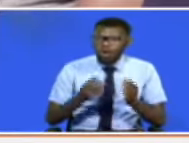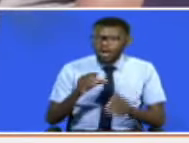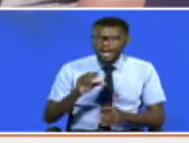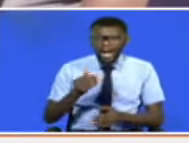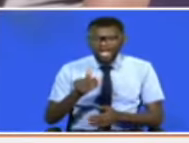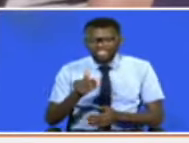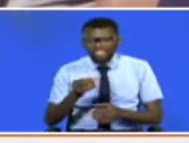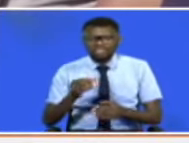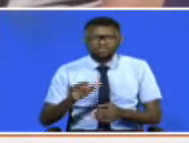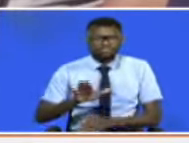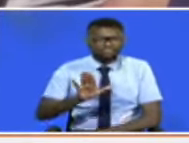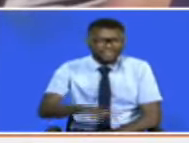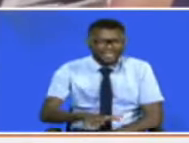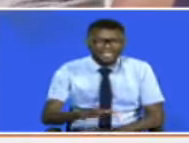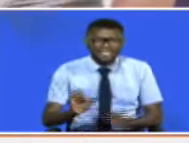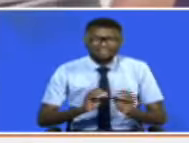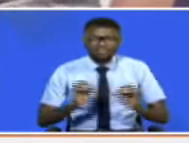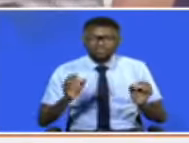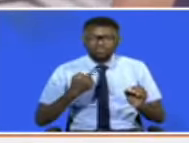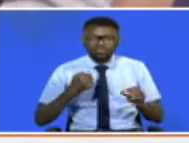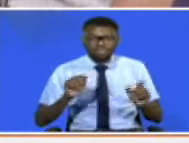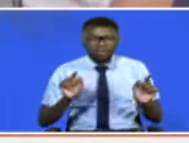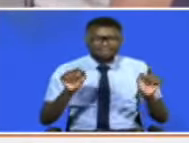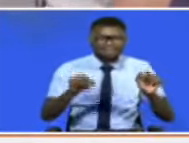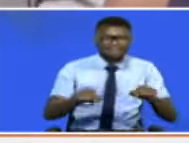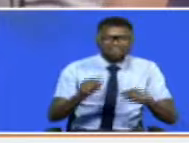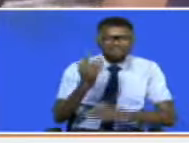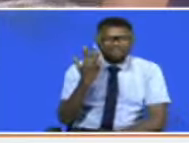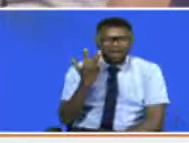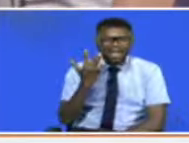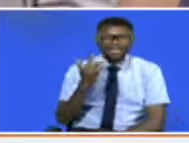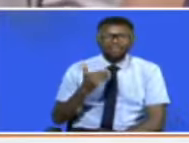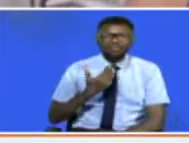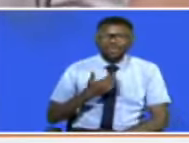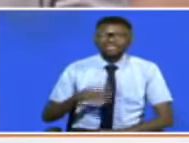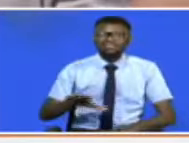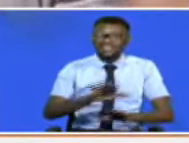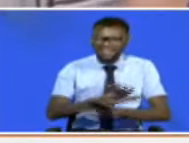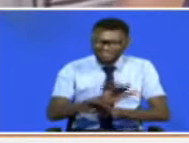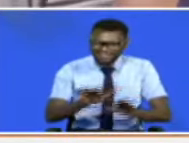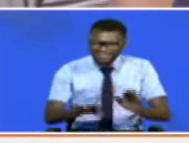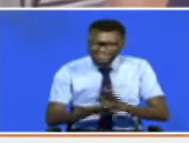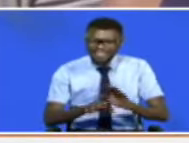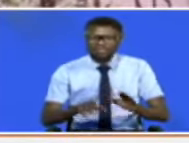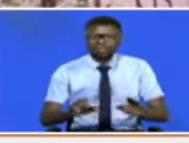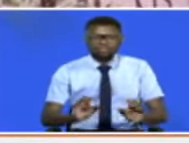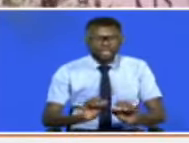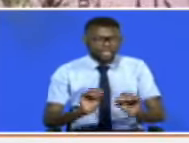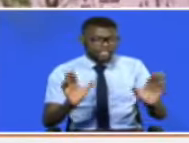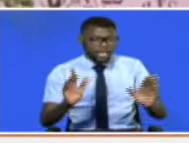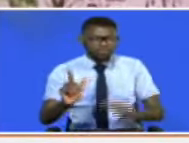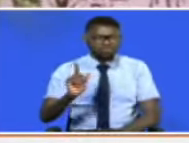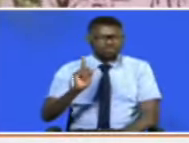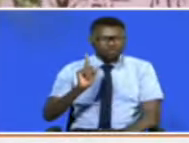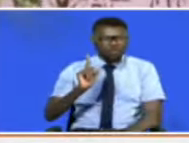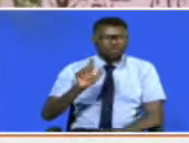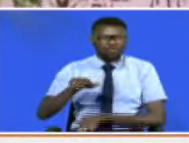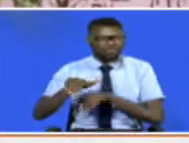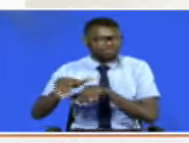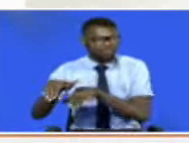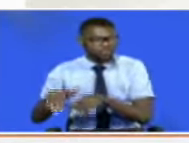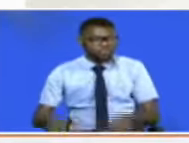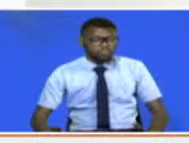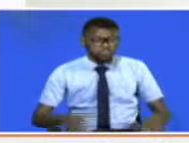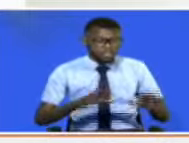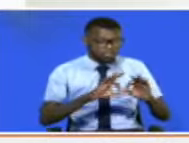and that is why we are camping here, because we want to make sure that whatever happens, it happens in accordance to the law. The family says his arrest